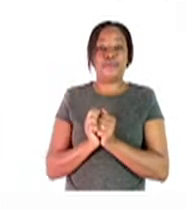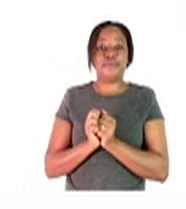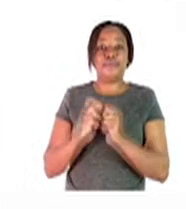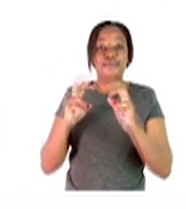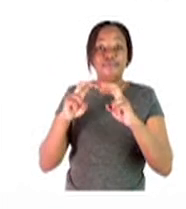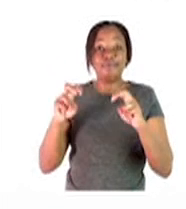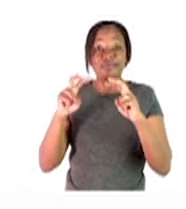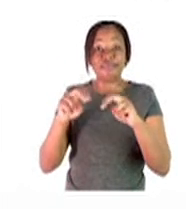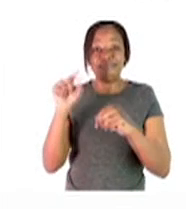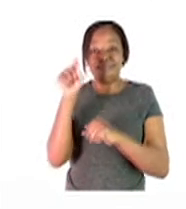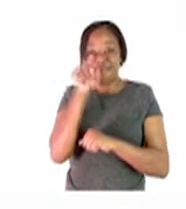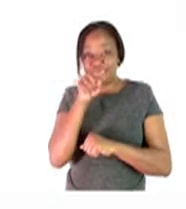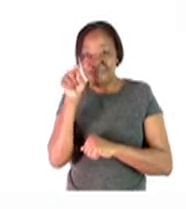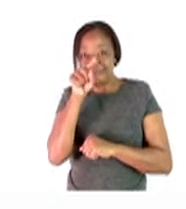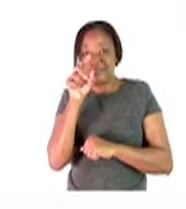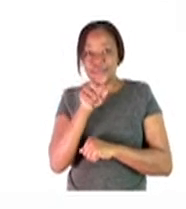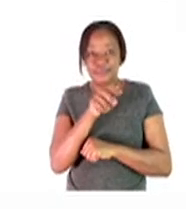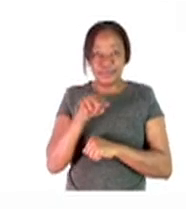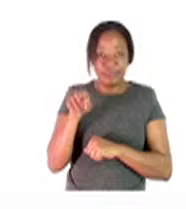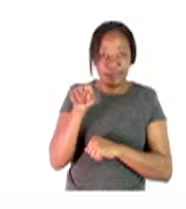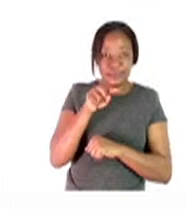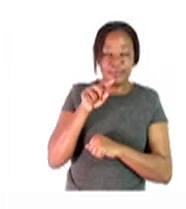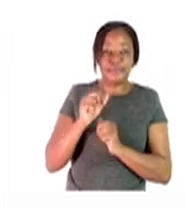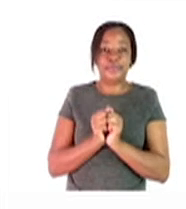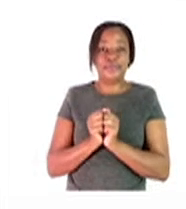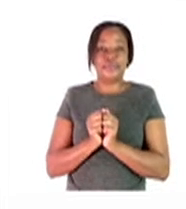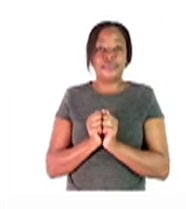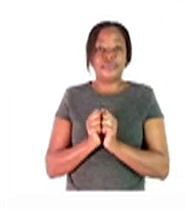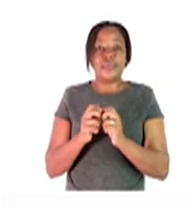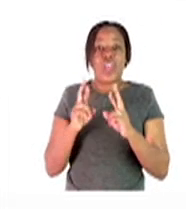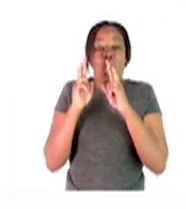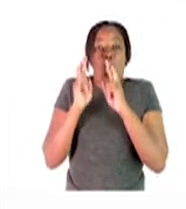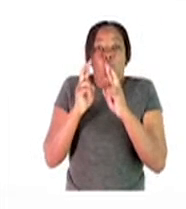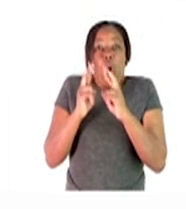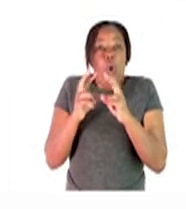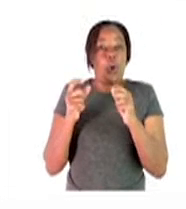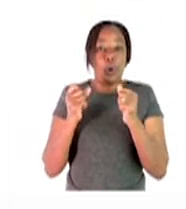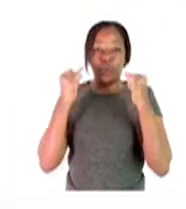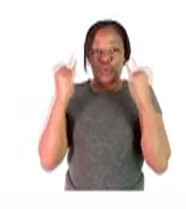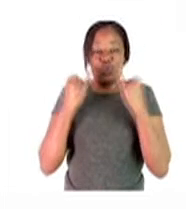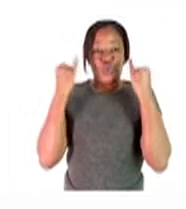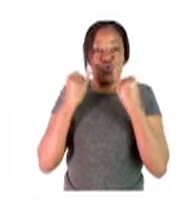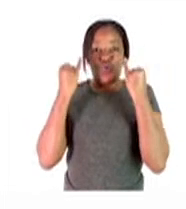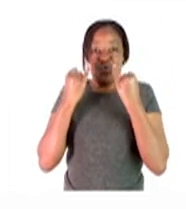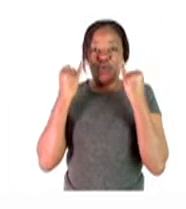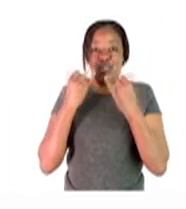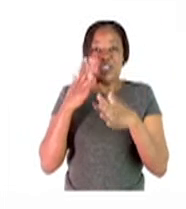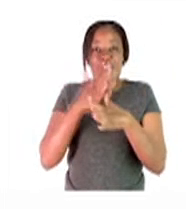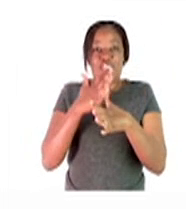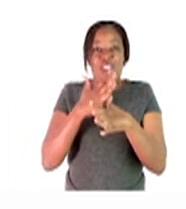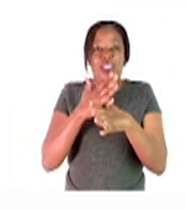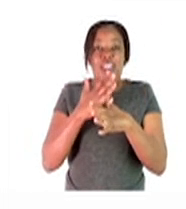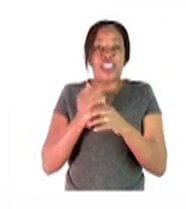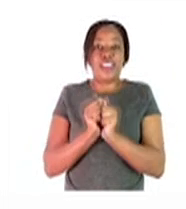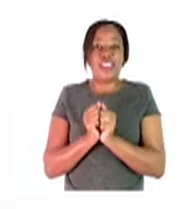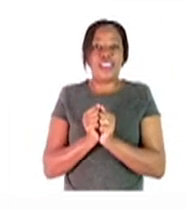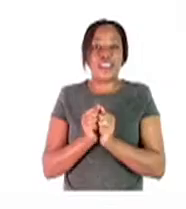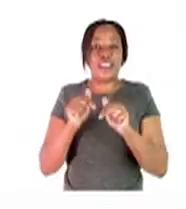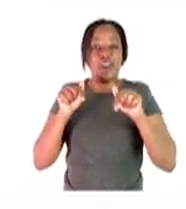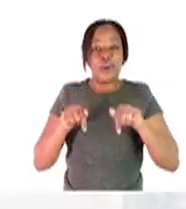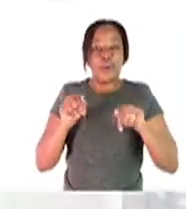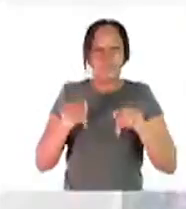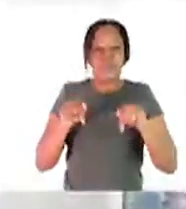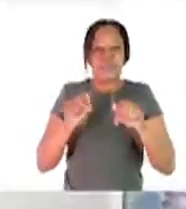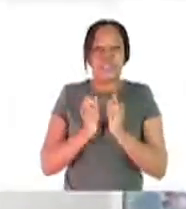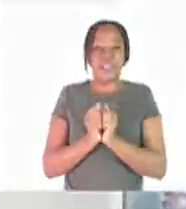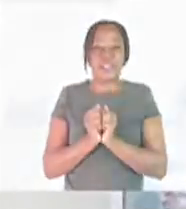have enjoyed the lesson for today about communication tools that we have learned and the gender.